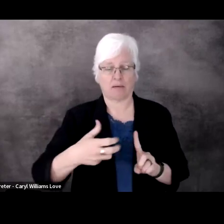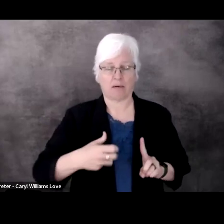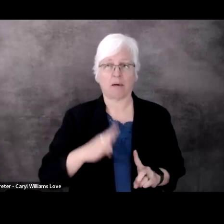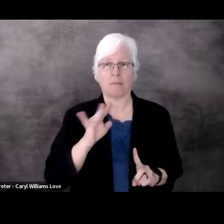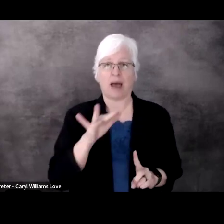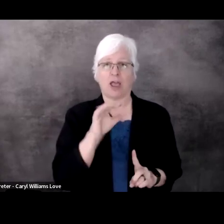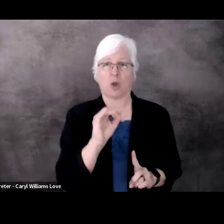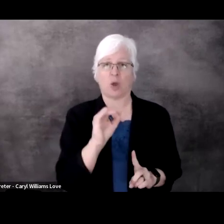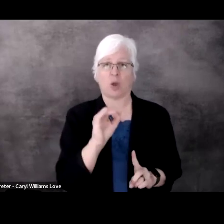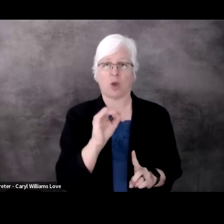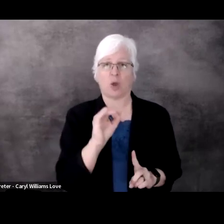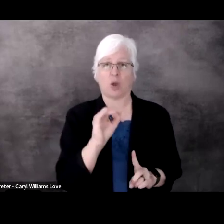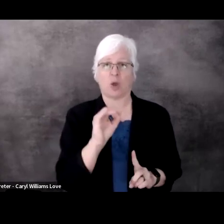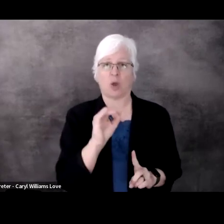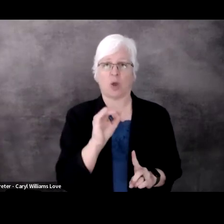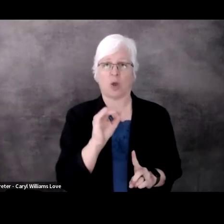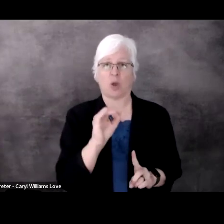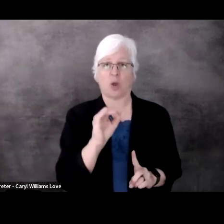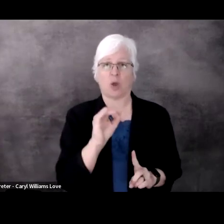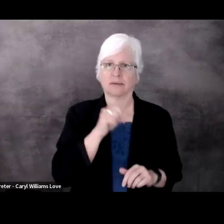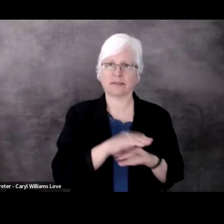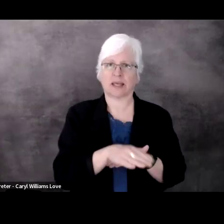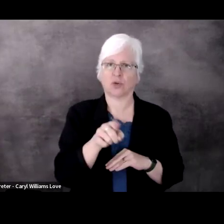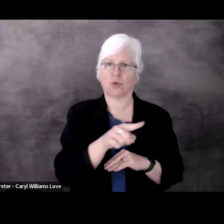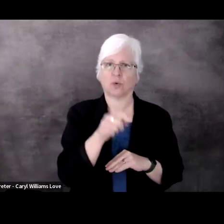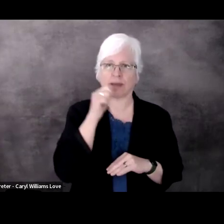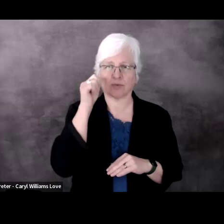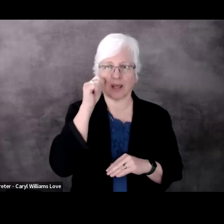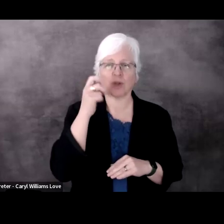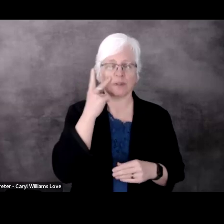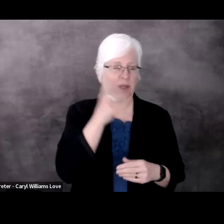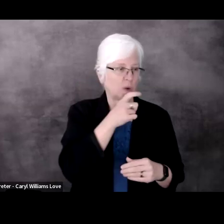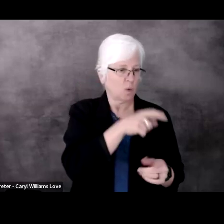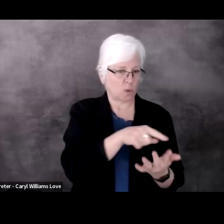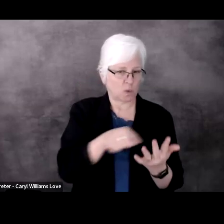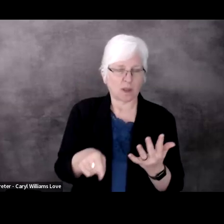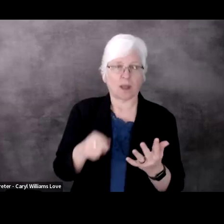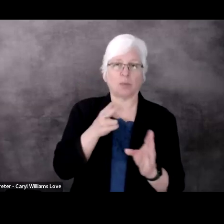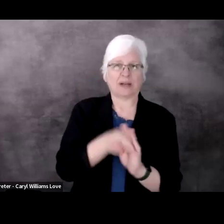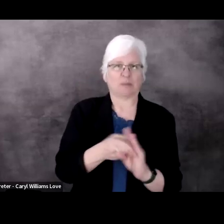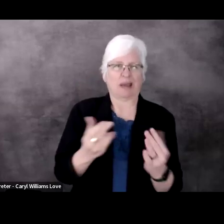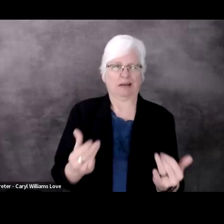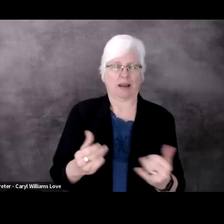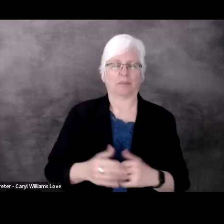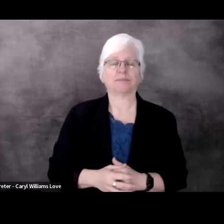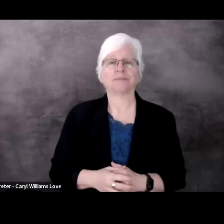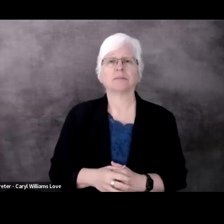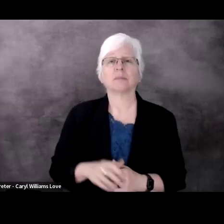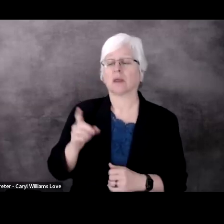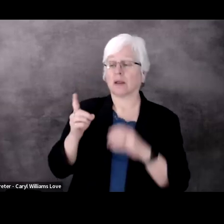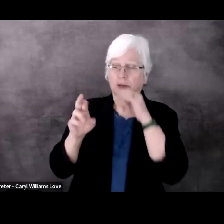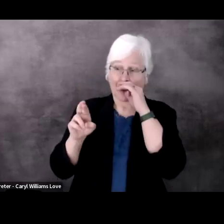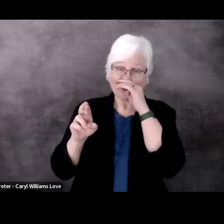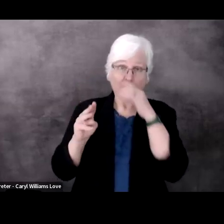I think Nicola sent it out to you so that you can see everyone who's going to be participating today. But Dr. Mandy